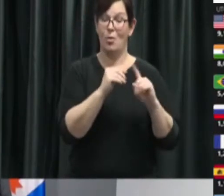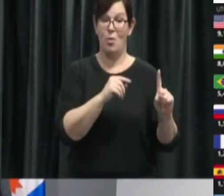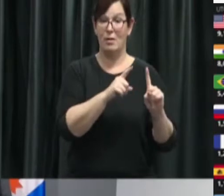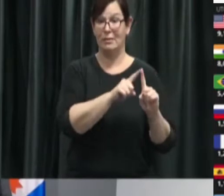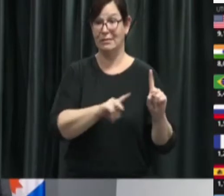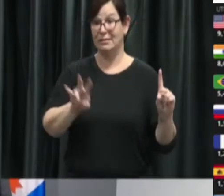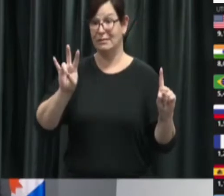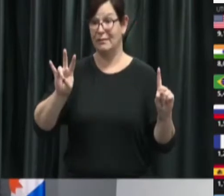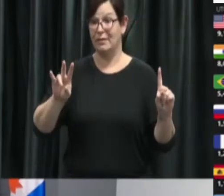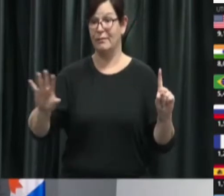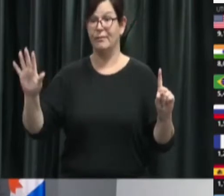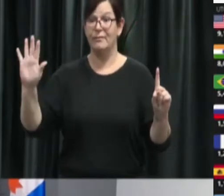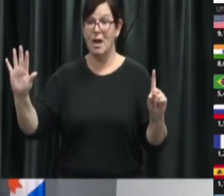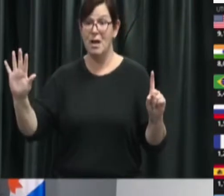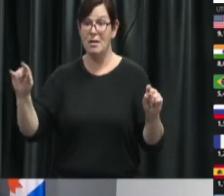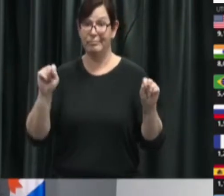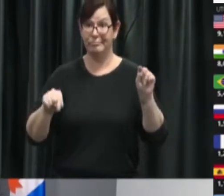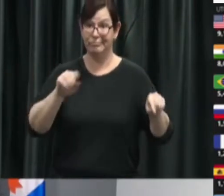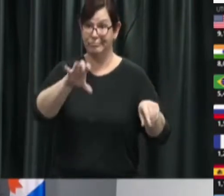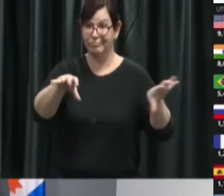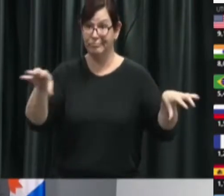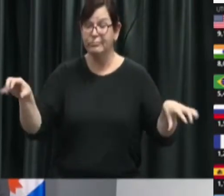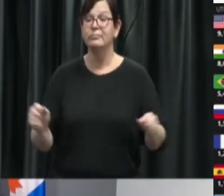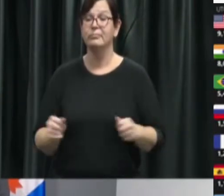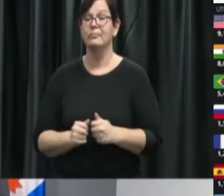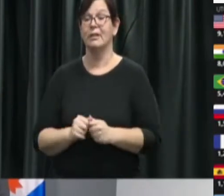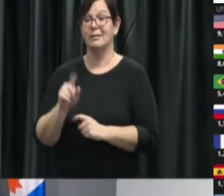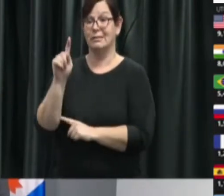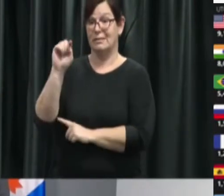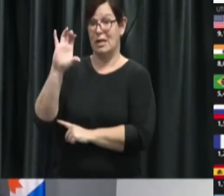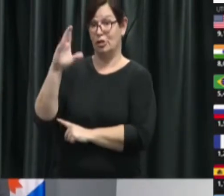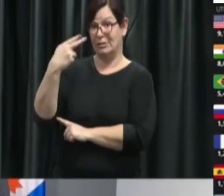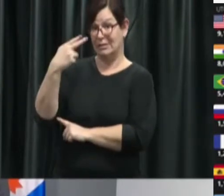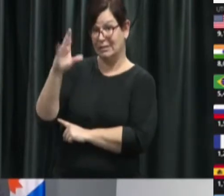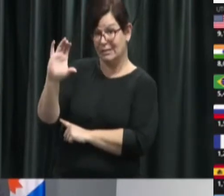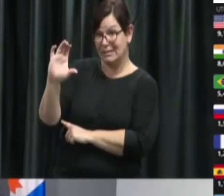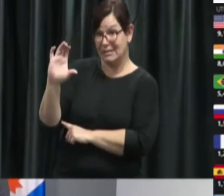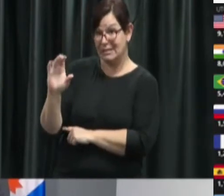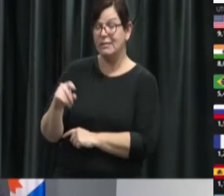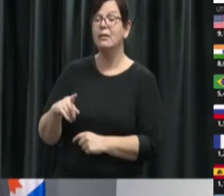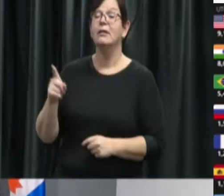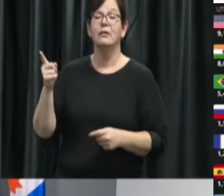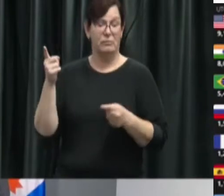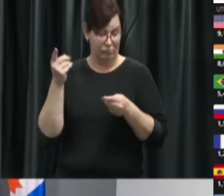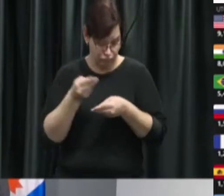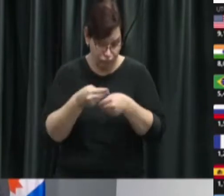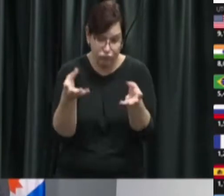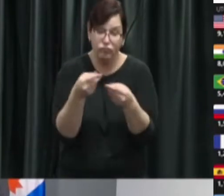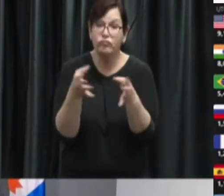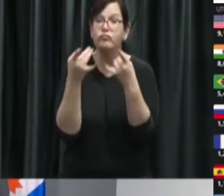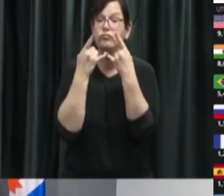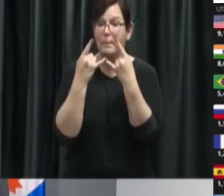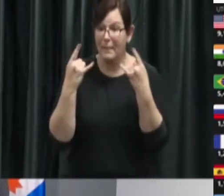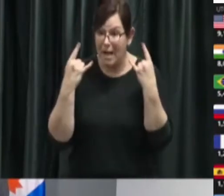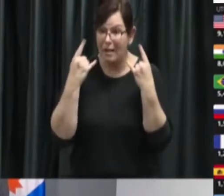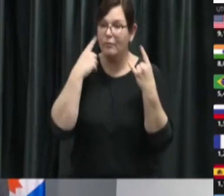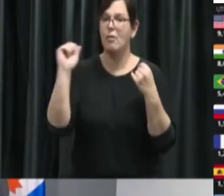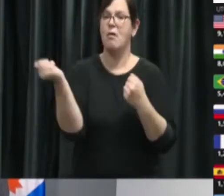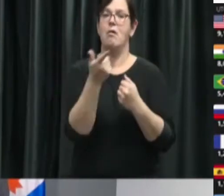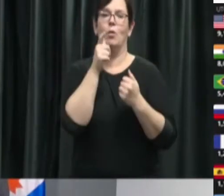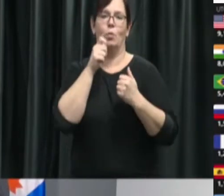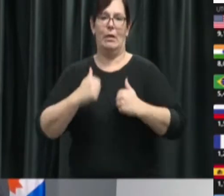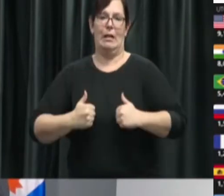pandemic, TCHC has been distributing face masks and information materials to all senior residents, conducting tenant wellness checks for the seniors,